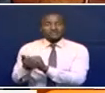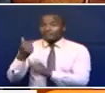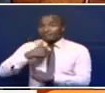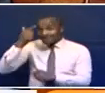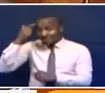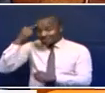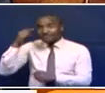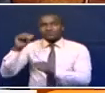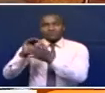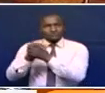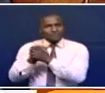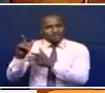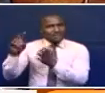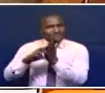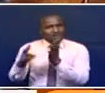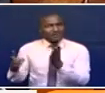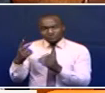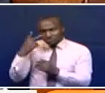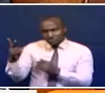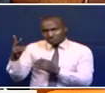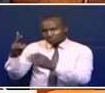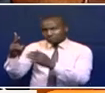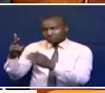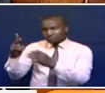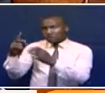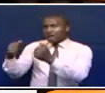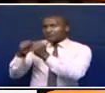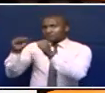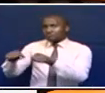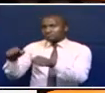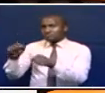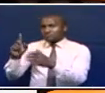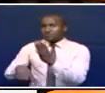think it is Jubilee that is failing to read the signs of time. Okay. Yep.